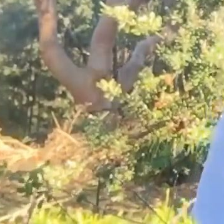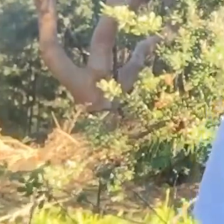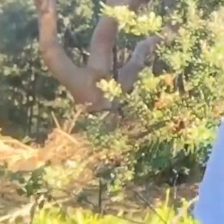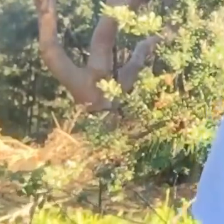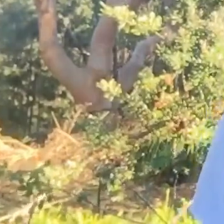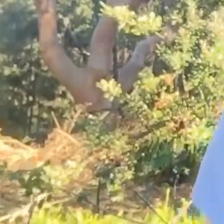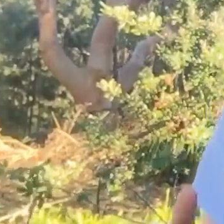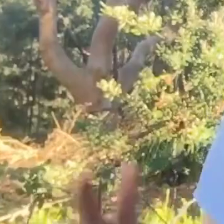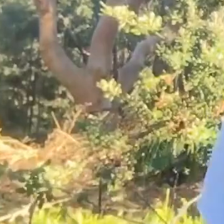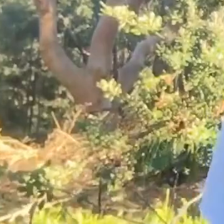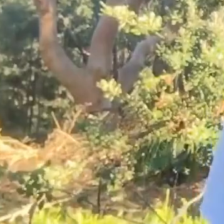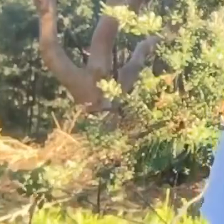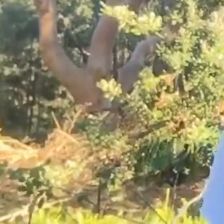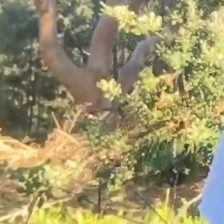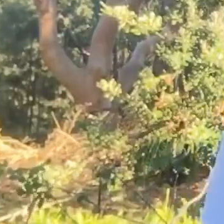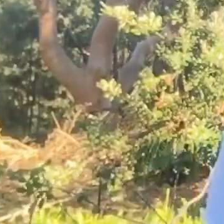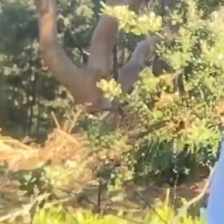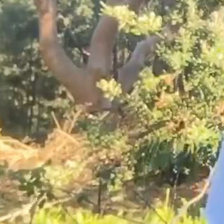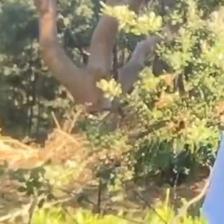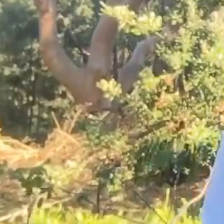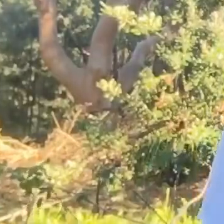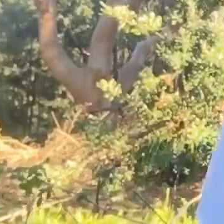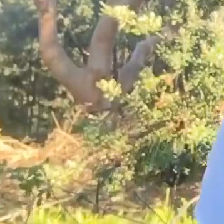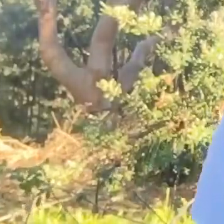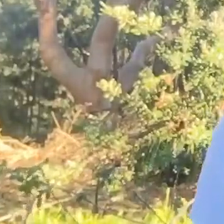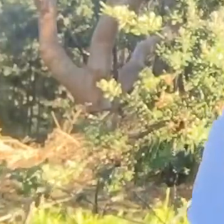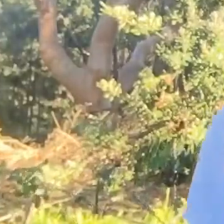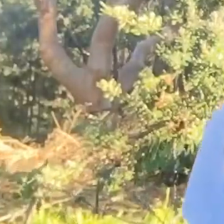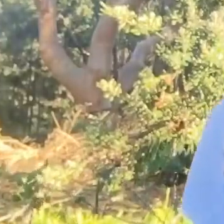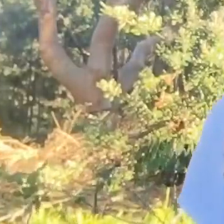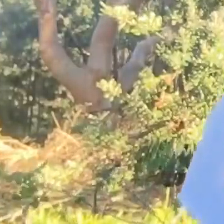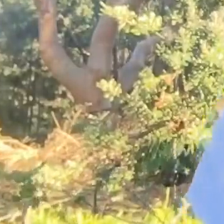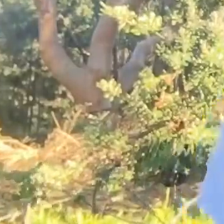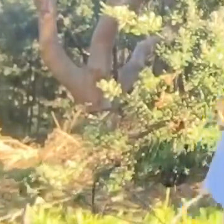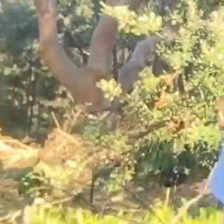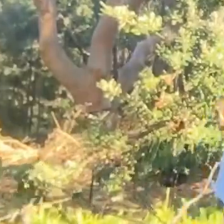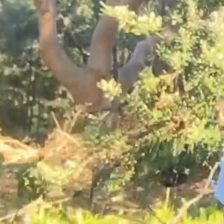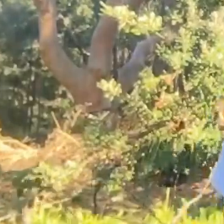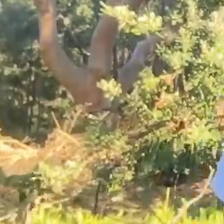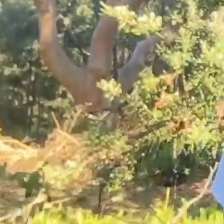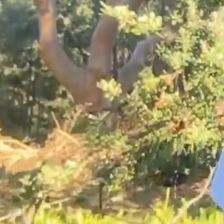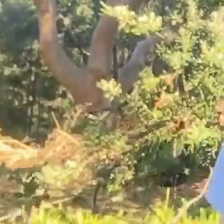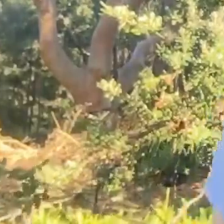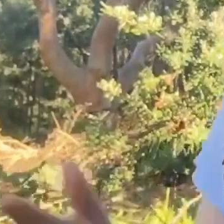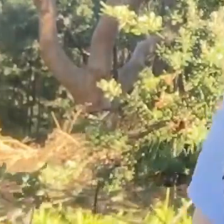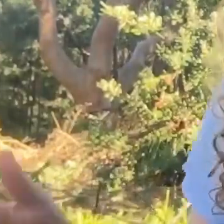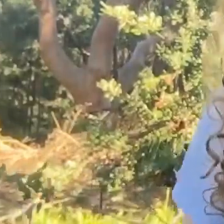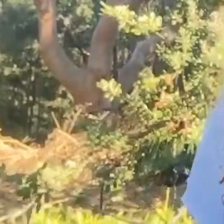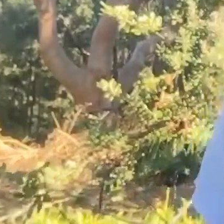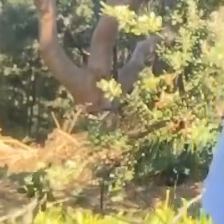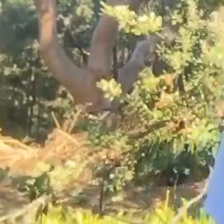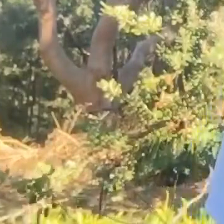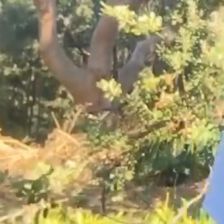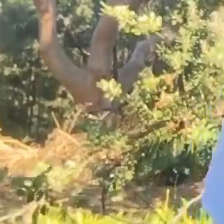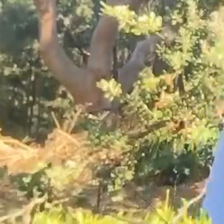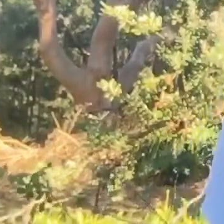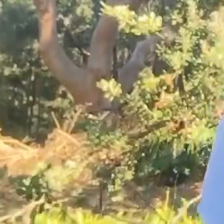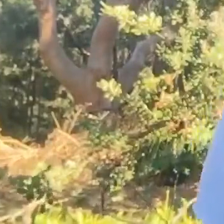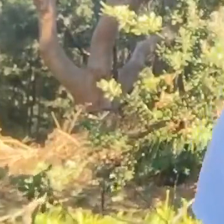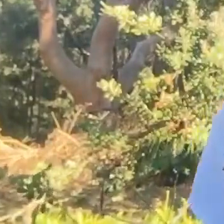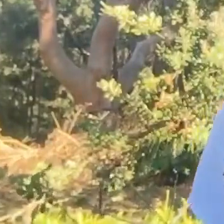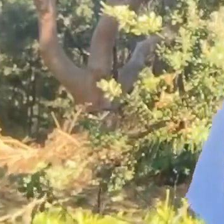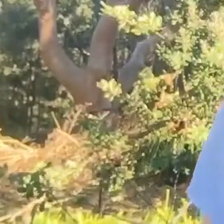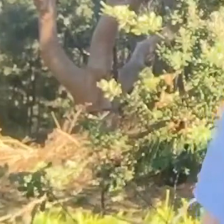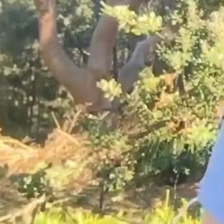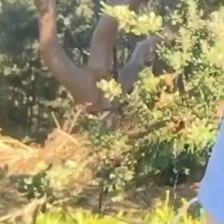Nick and for this legacy he's created for online youth group. And Lord, we pray that more and more kids will be coming in term